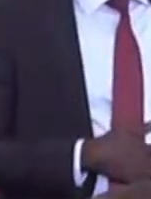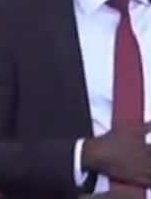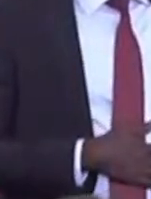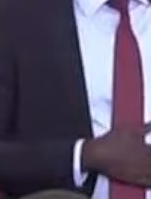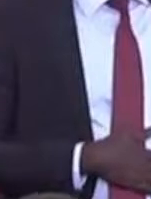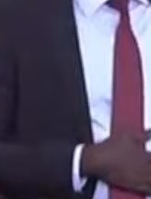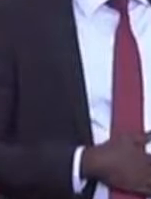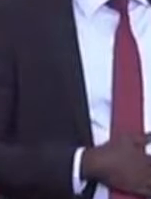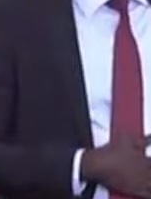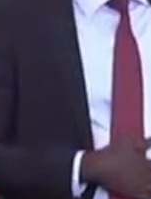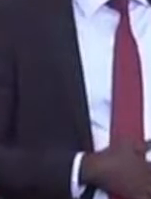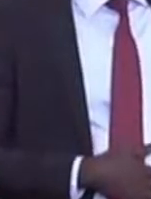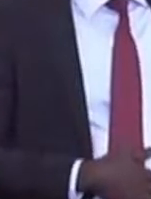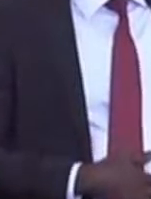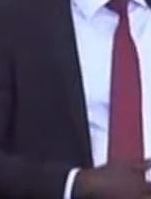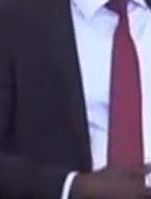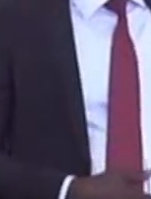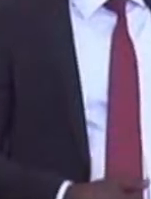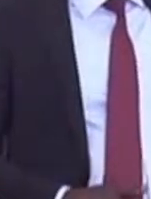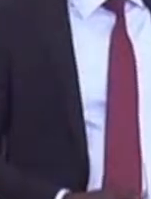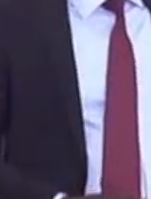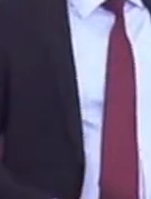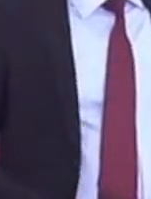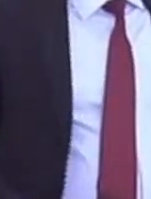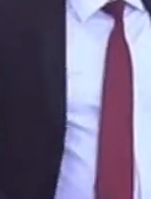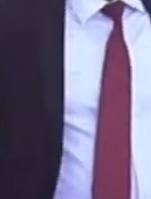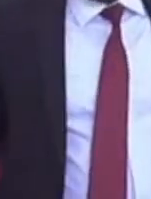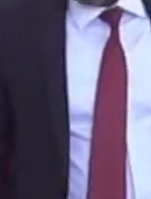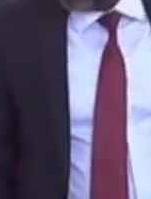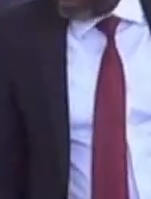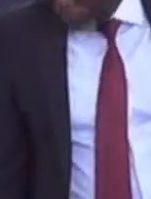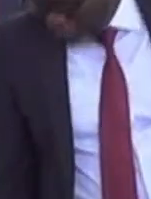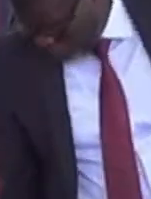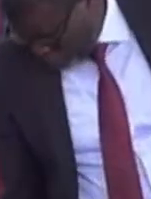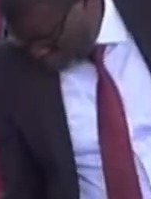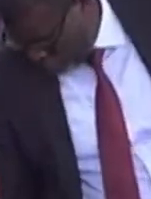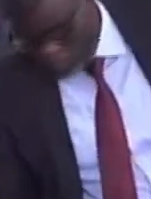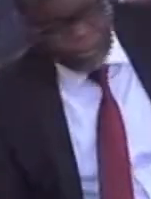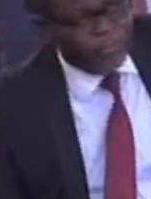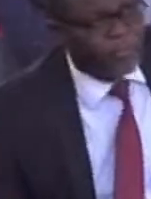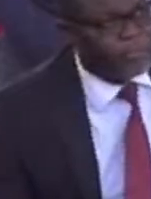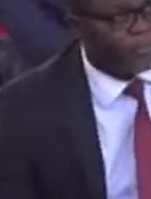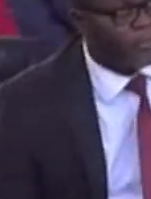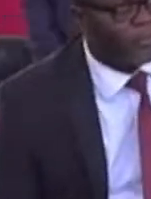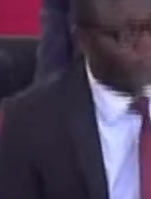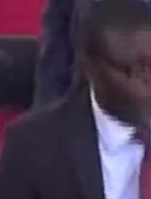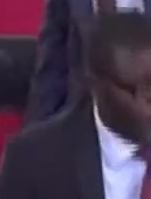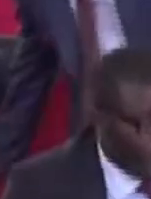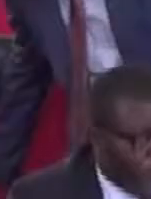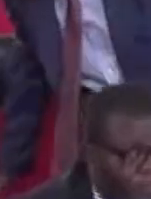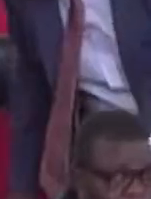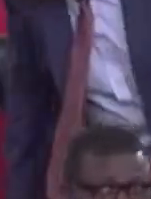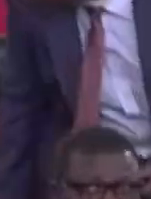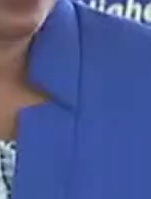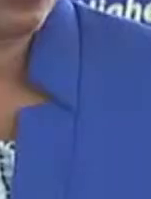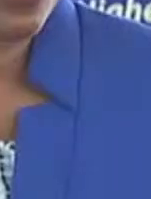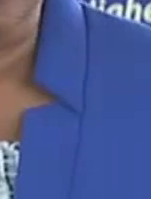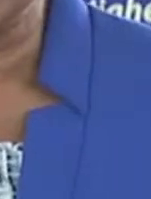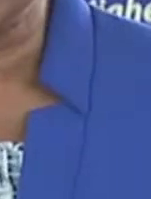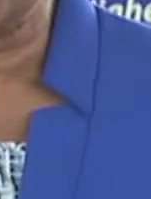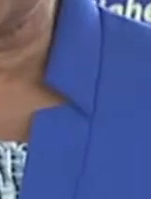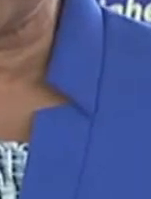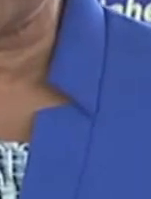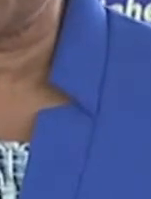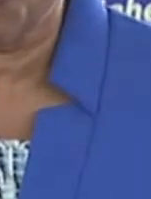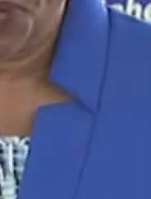So that's the team that has organized this event, and will continue to do so because this is a